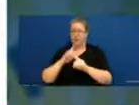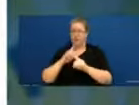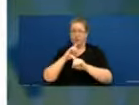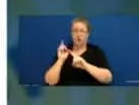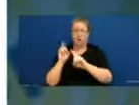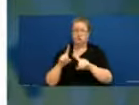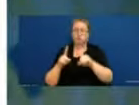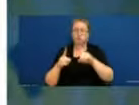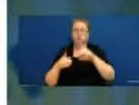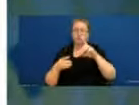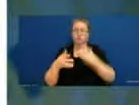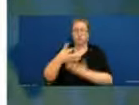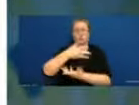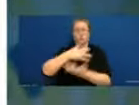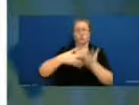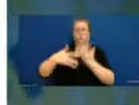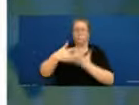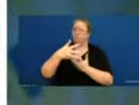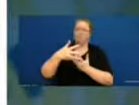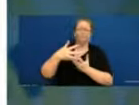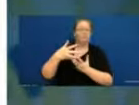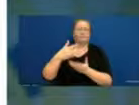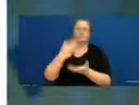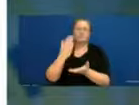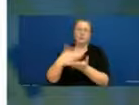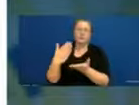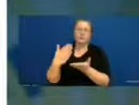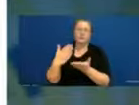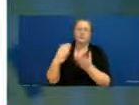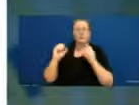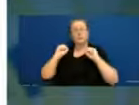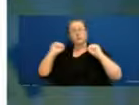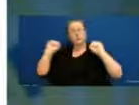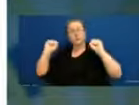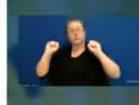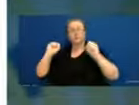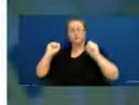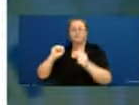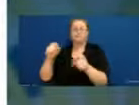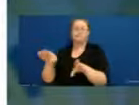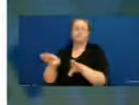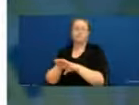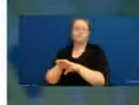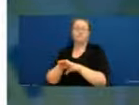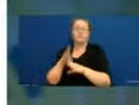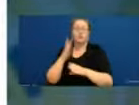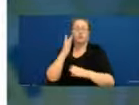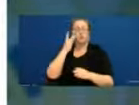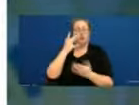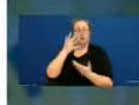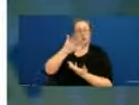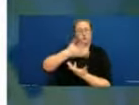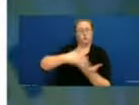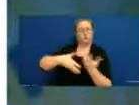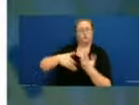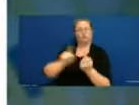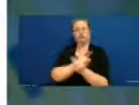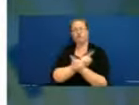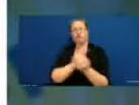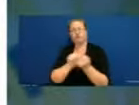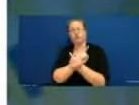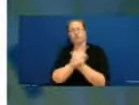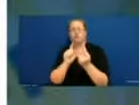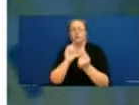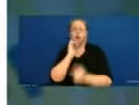a provincial health officer order around the province. What we are seeing is that it's our social interactions that we spread